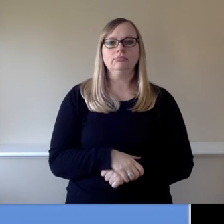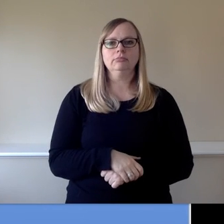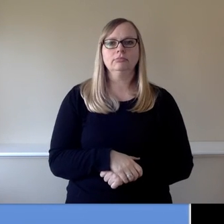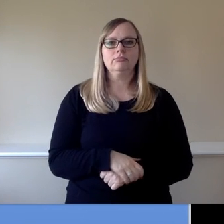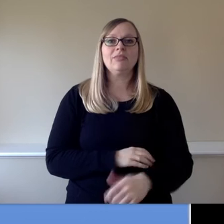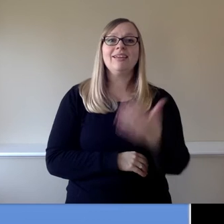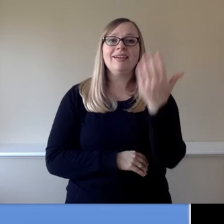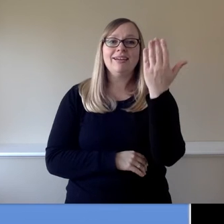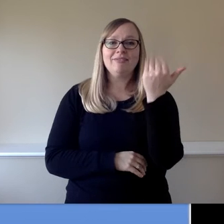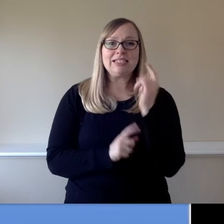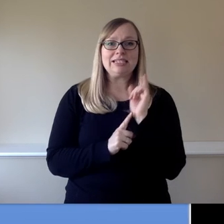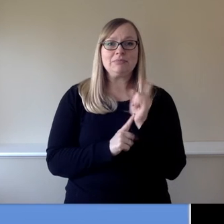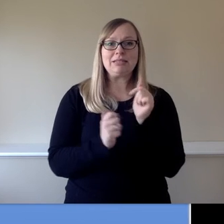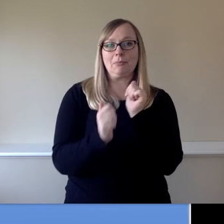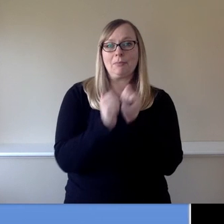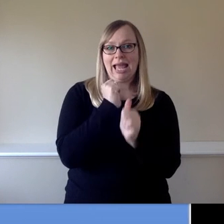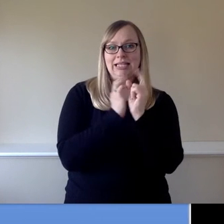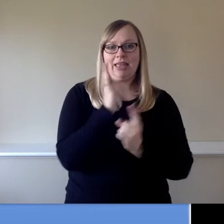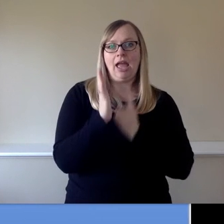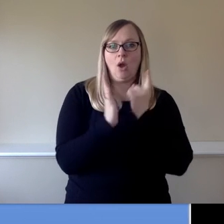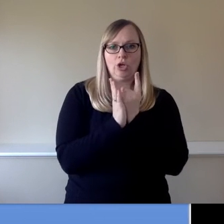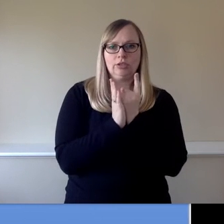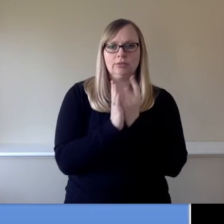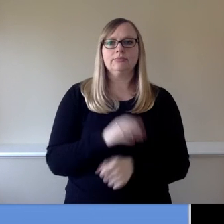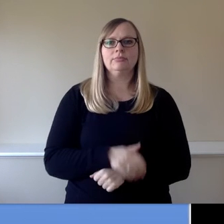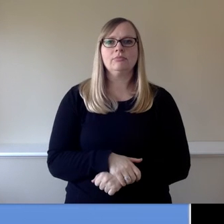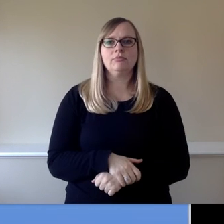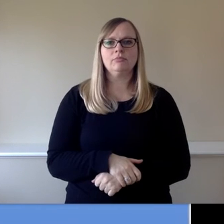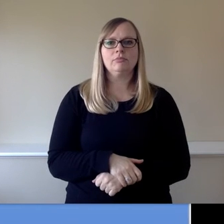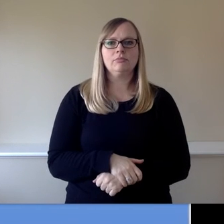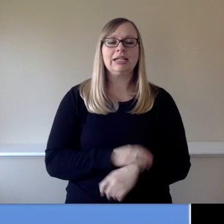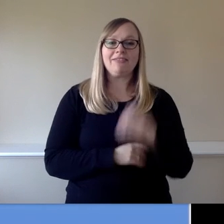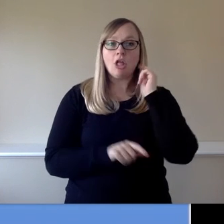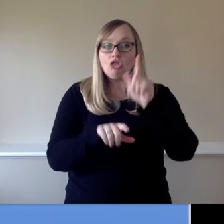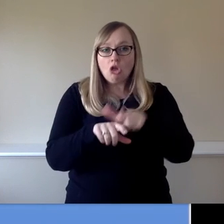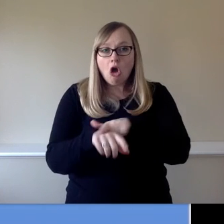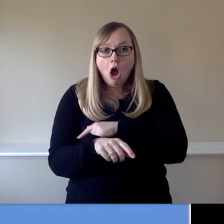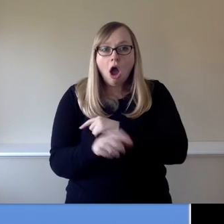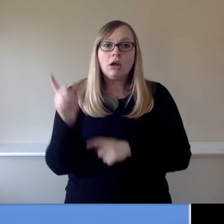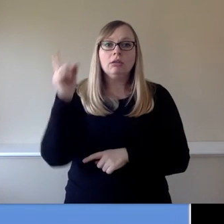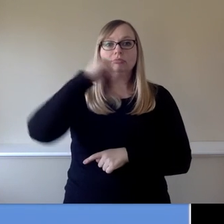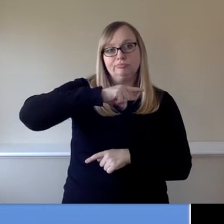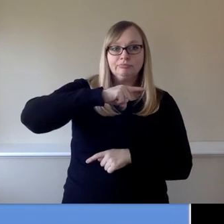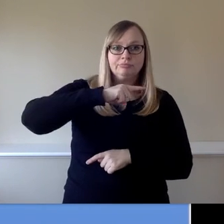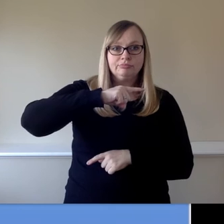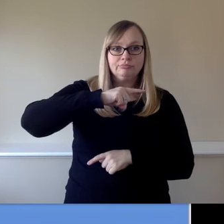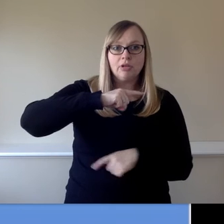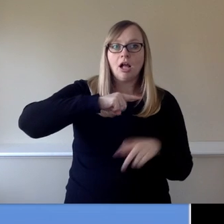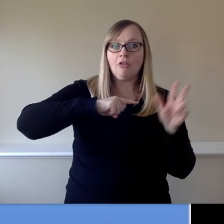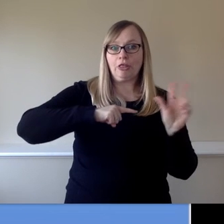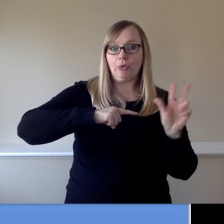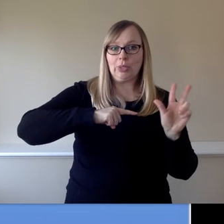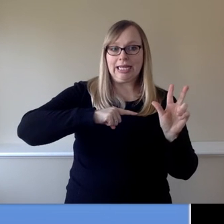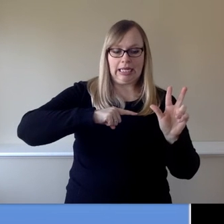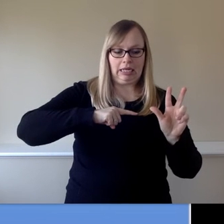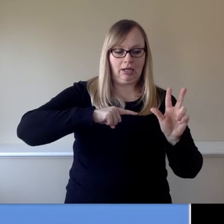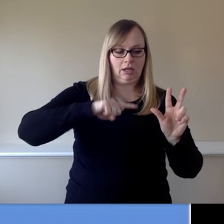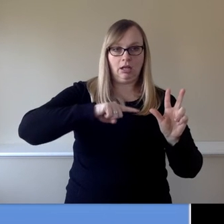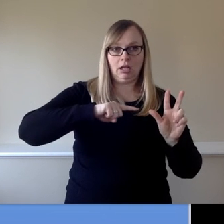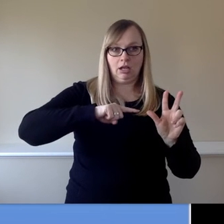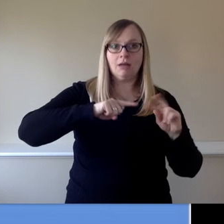15 minutes past the hour, reading the clock. When the long hand is on the 3, right here, that